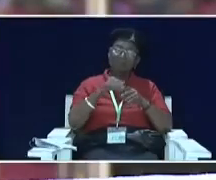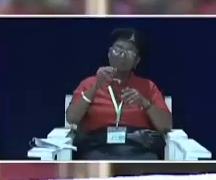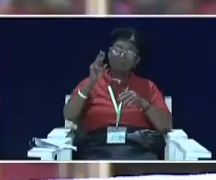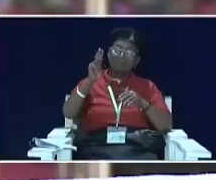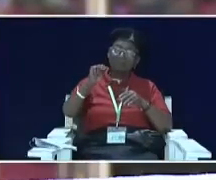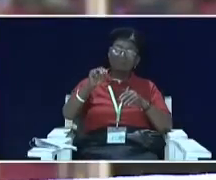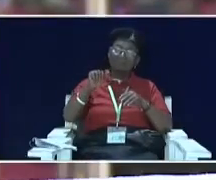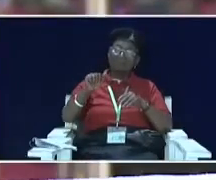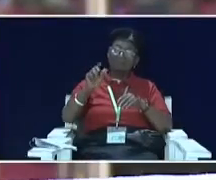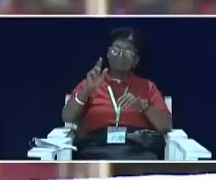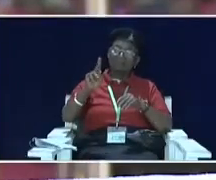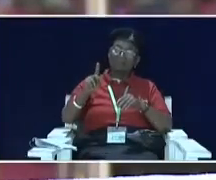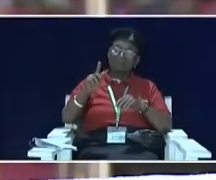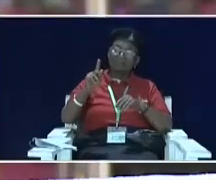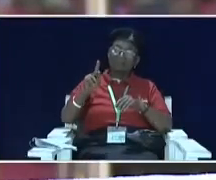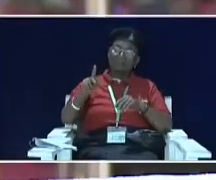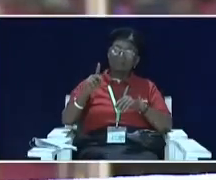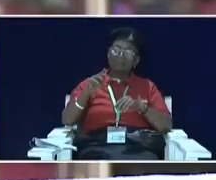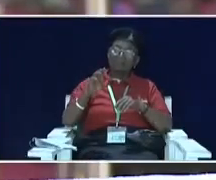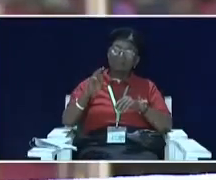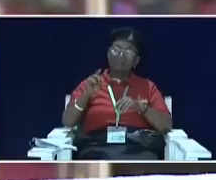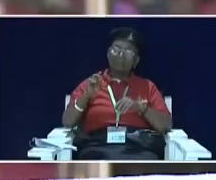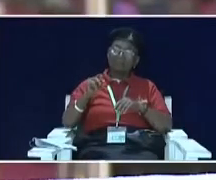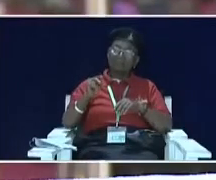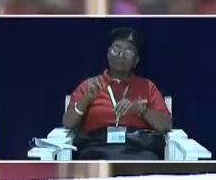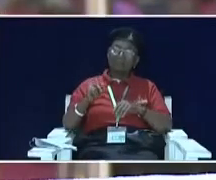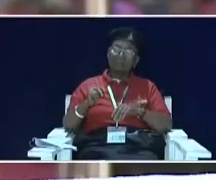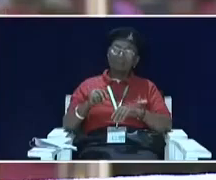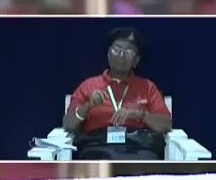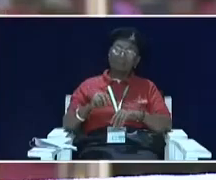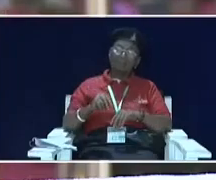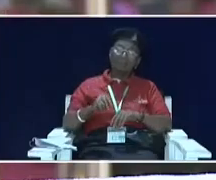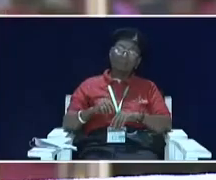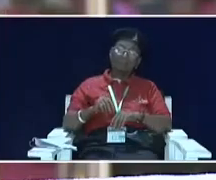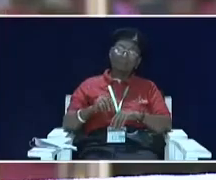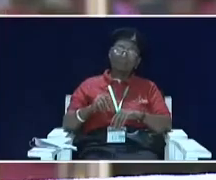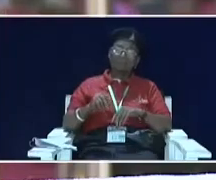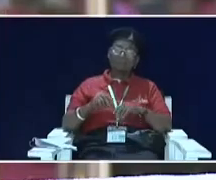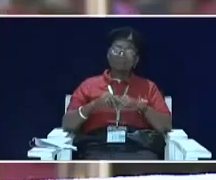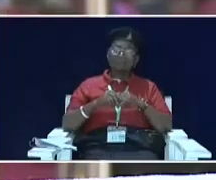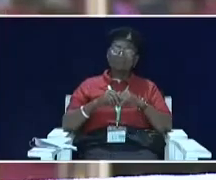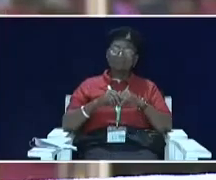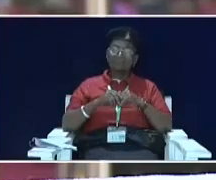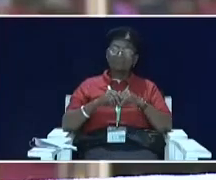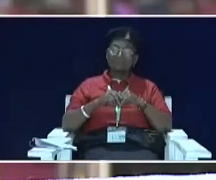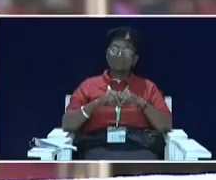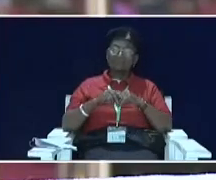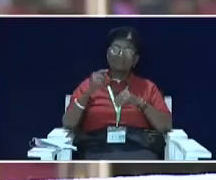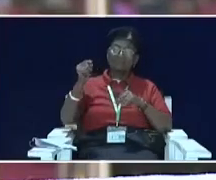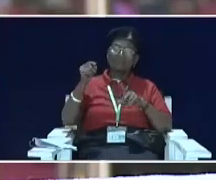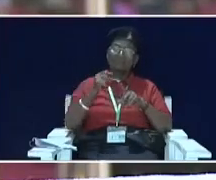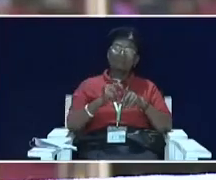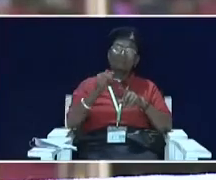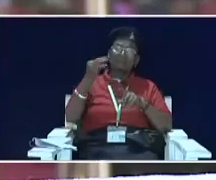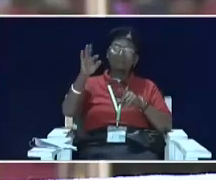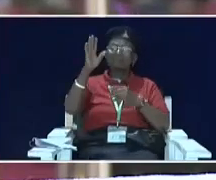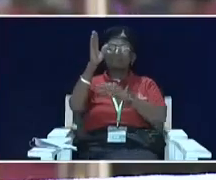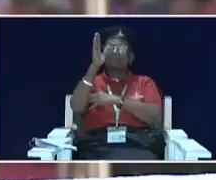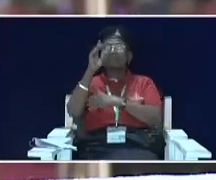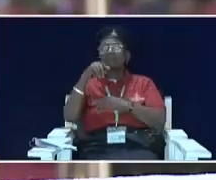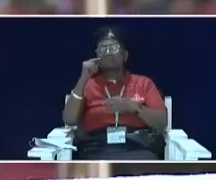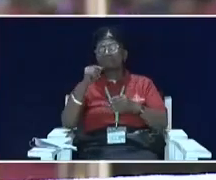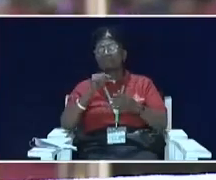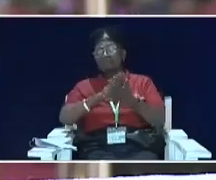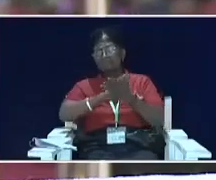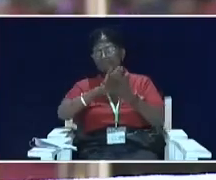Mark chapter 16, from verse 17 to 18, Mark 16, 17 to 18, the word of God says clearly, this sign will follow